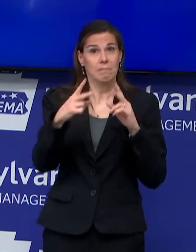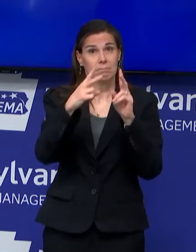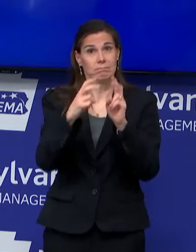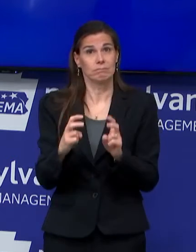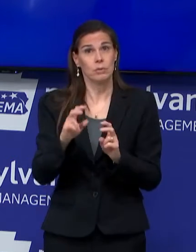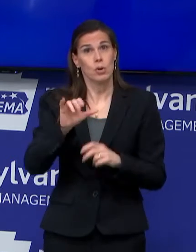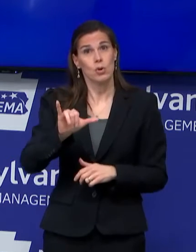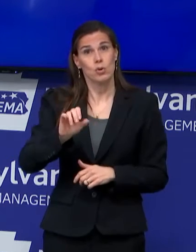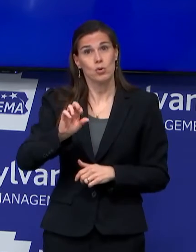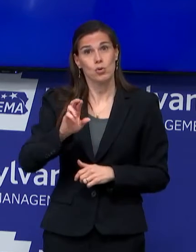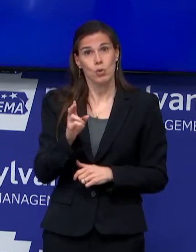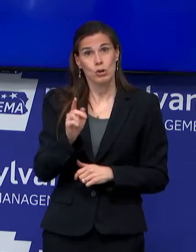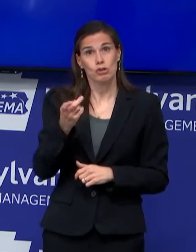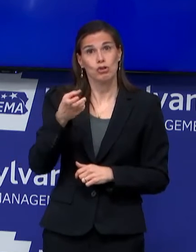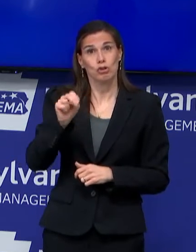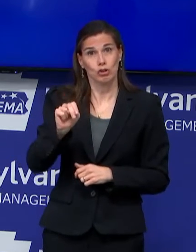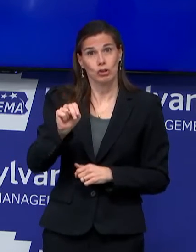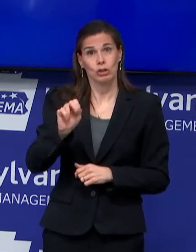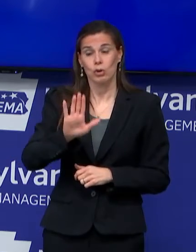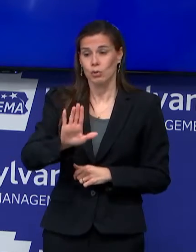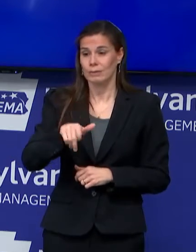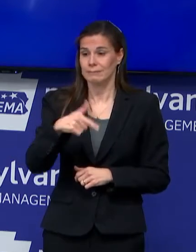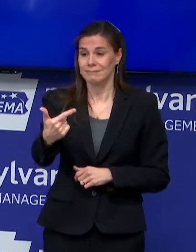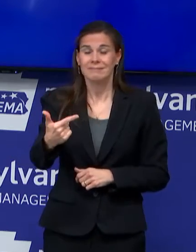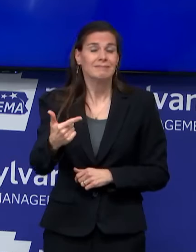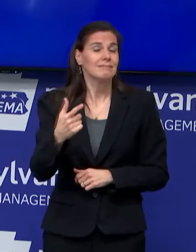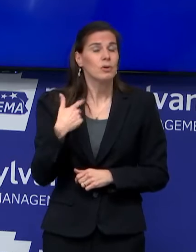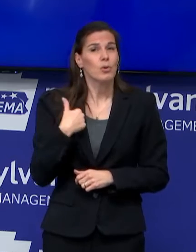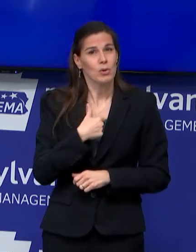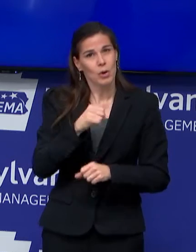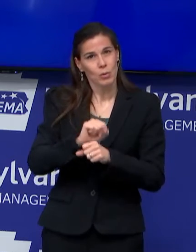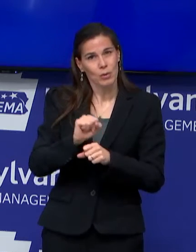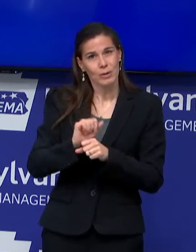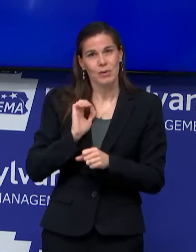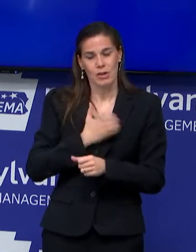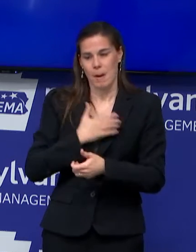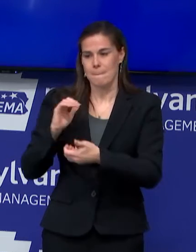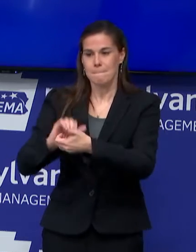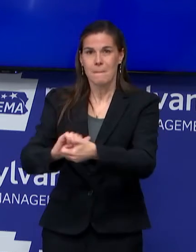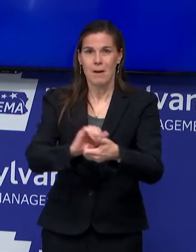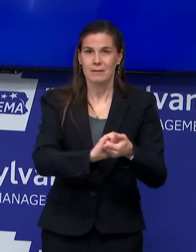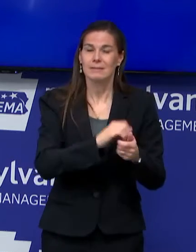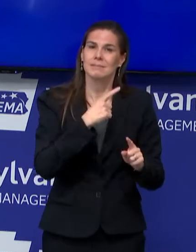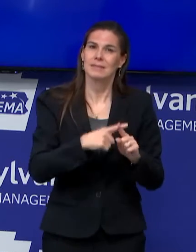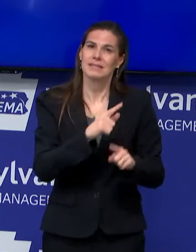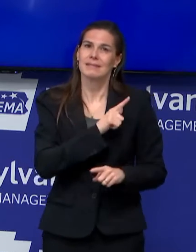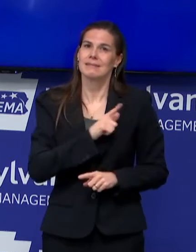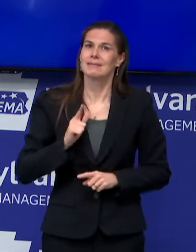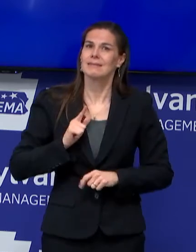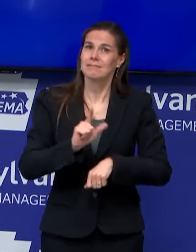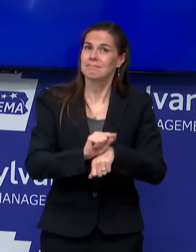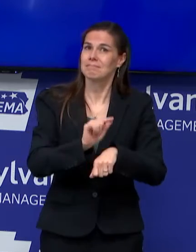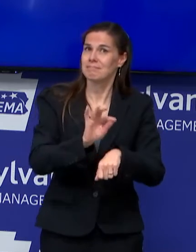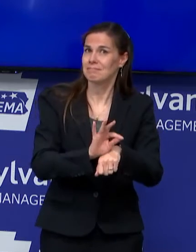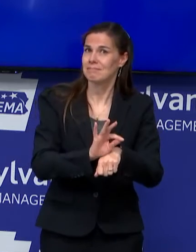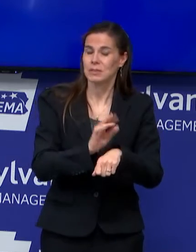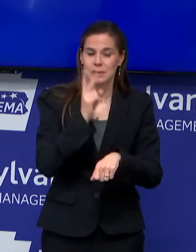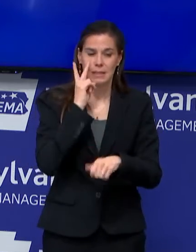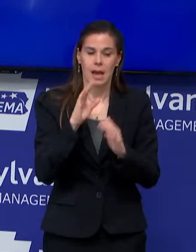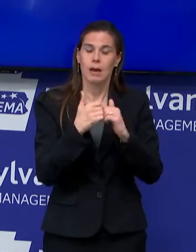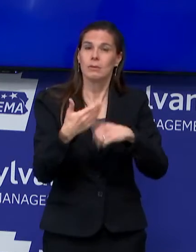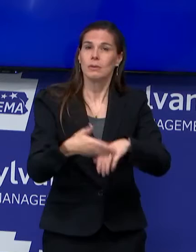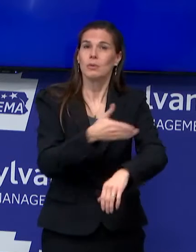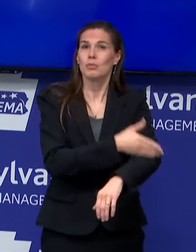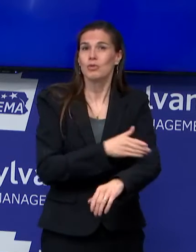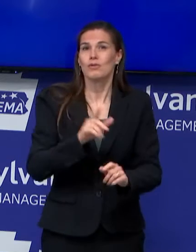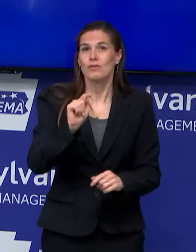up for that tool, and we're continuing to work with our partners, both in other agencies and within the legislative task force, to identify how we can continue to enhance